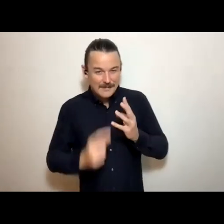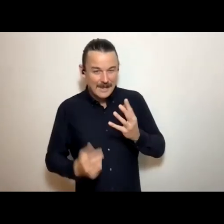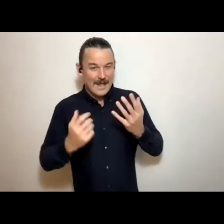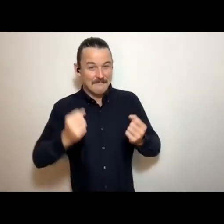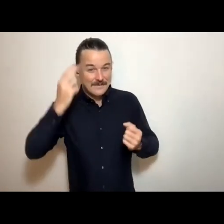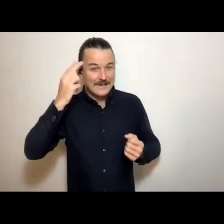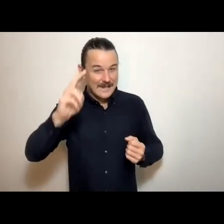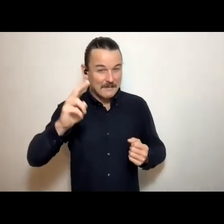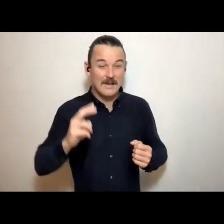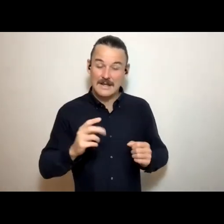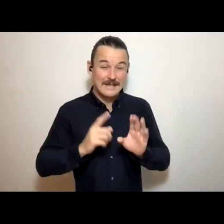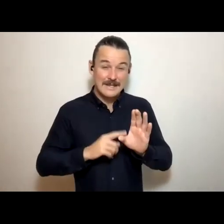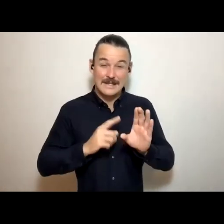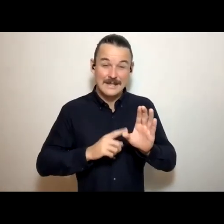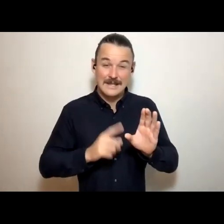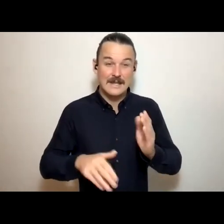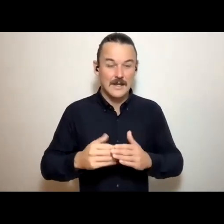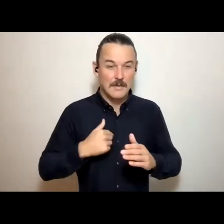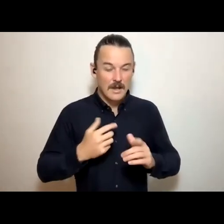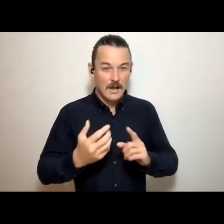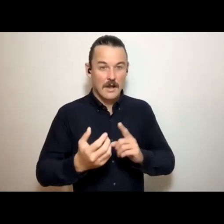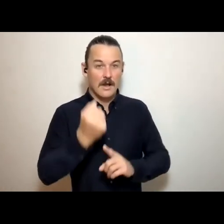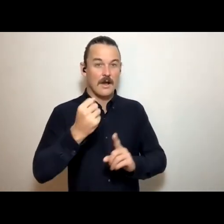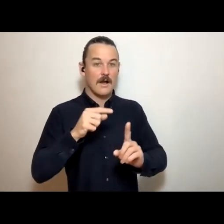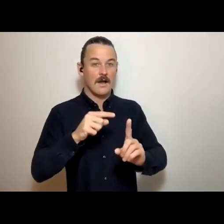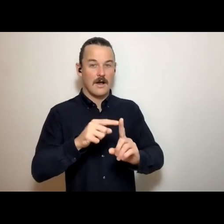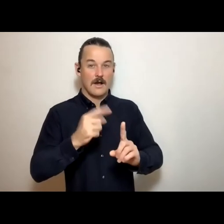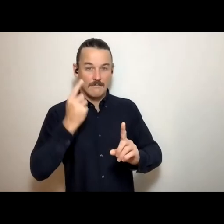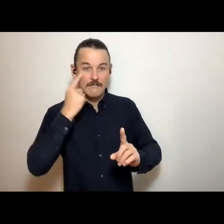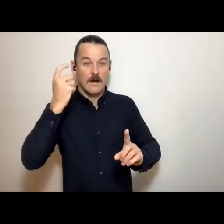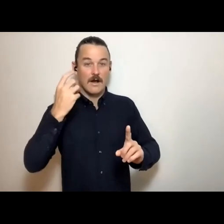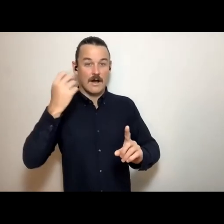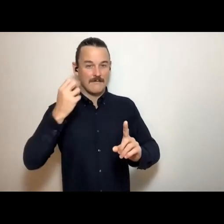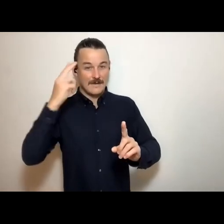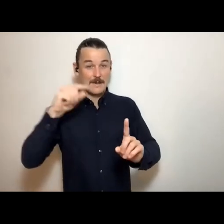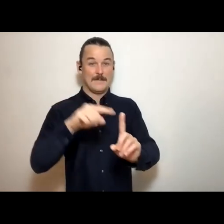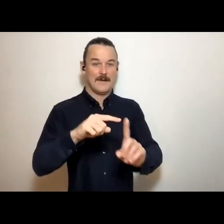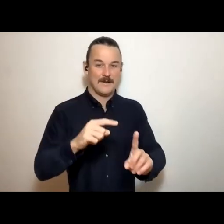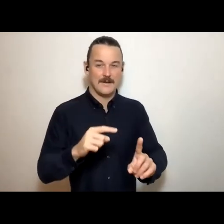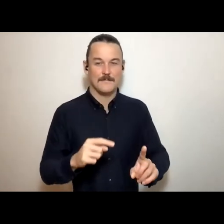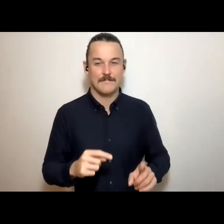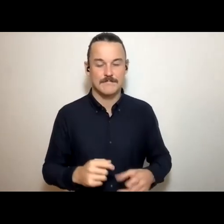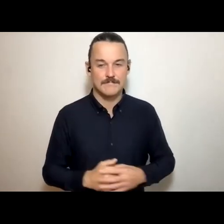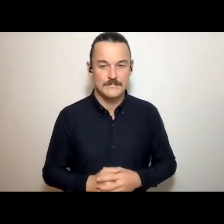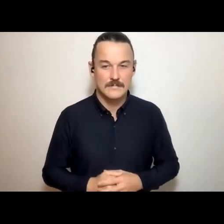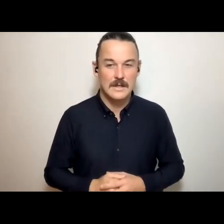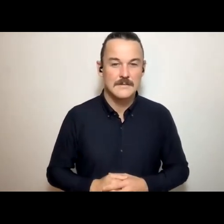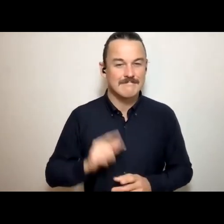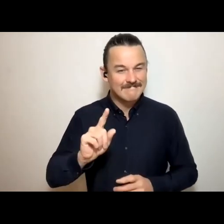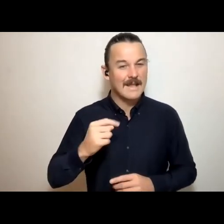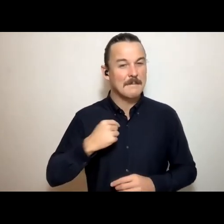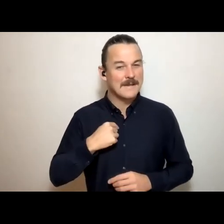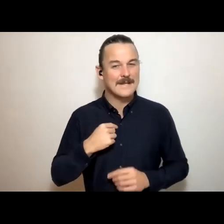actually find out. But it was enough for me to keep, I was still searching for